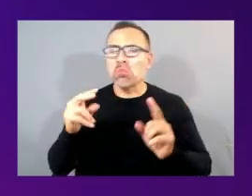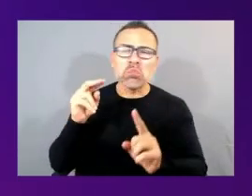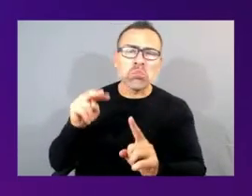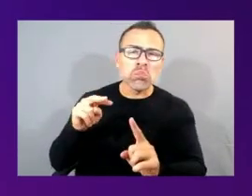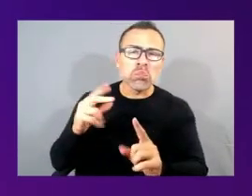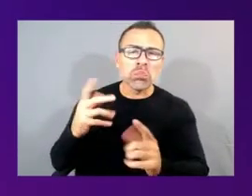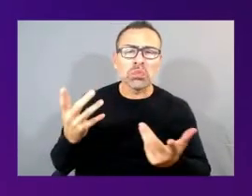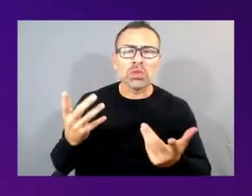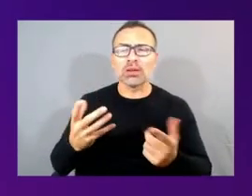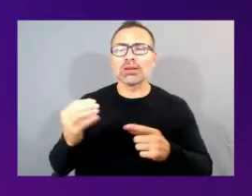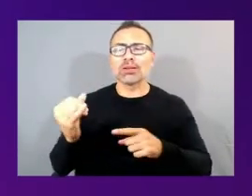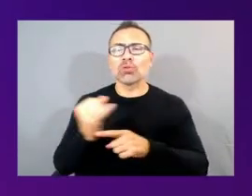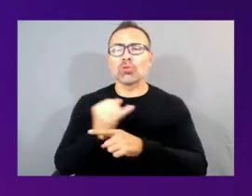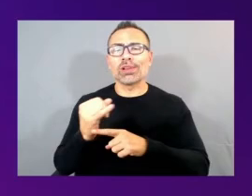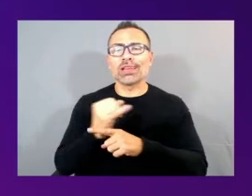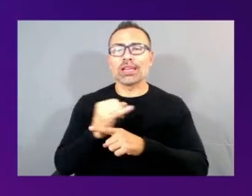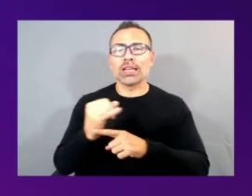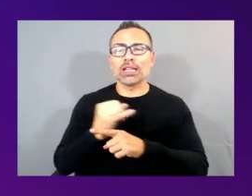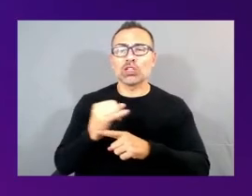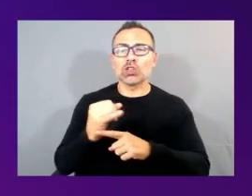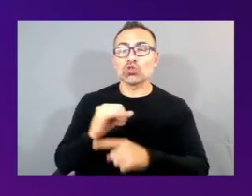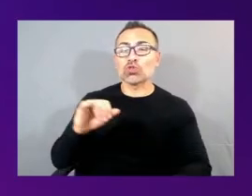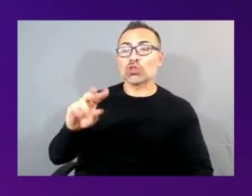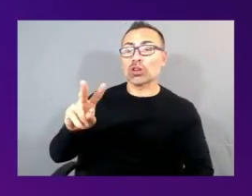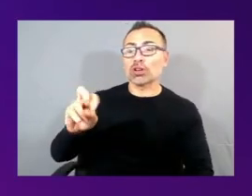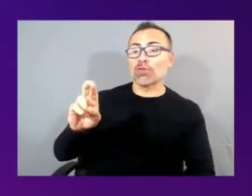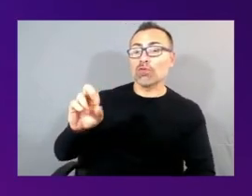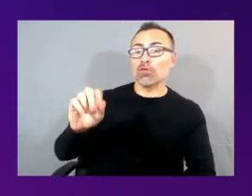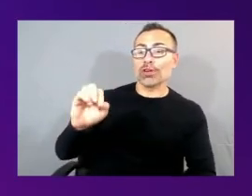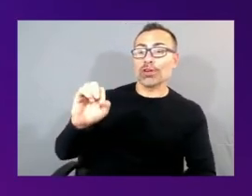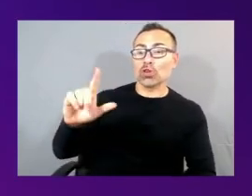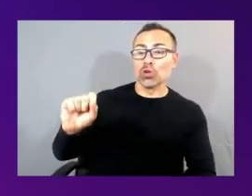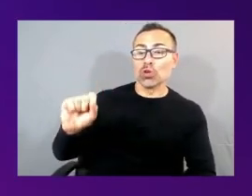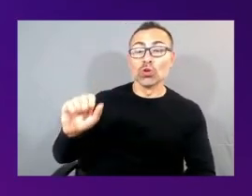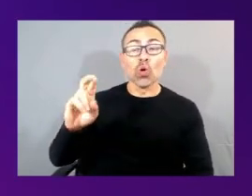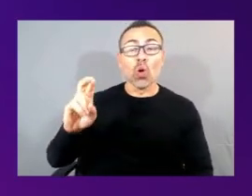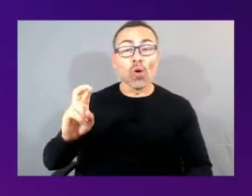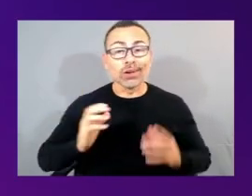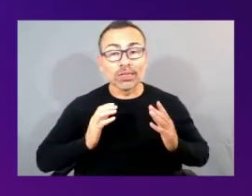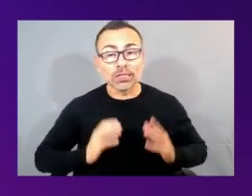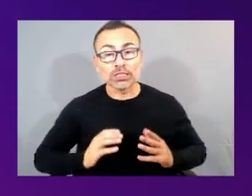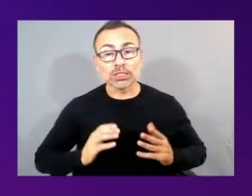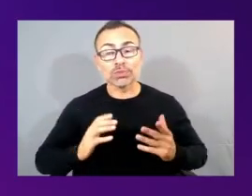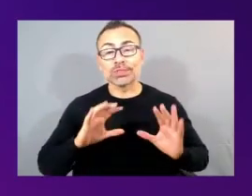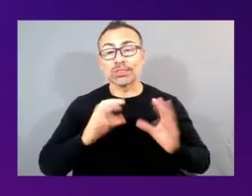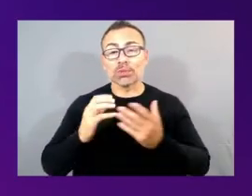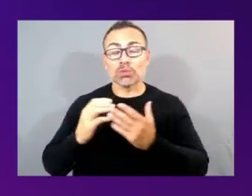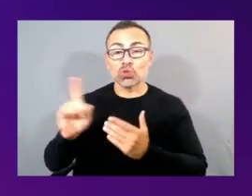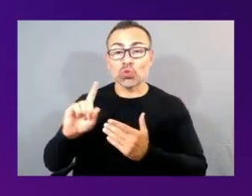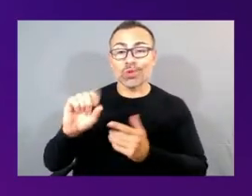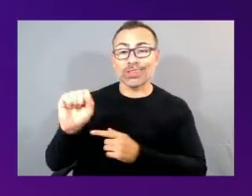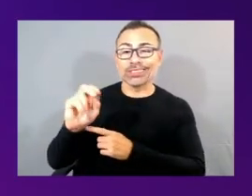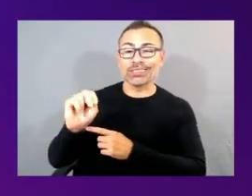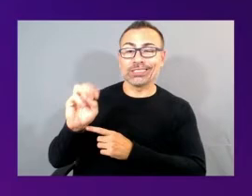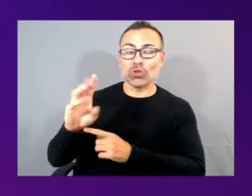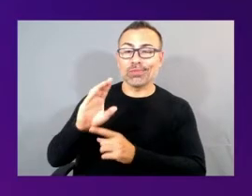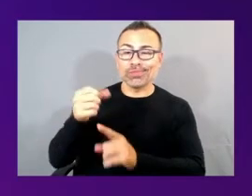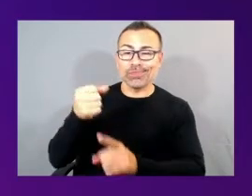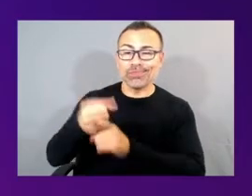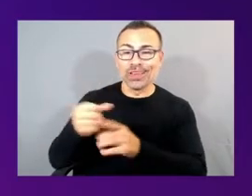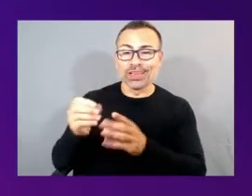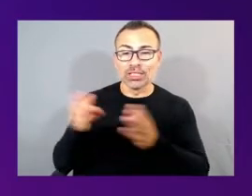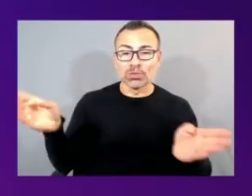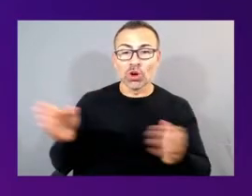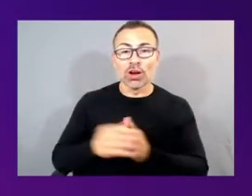industry verticals or customer segments where Snow has a broader impact and also interest from customers. First and foremost is the public